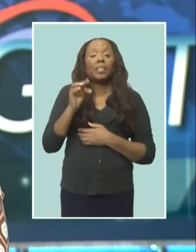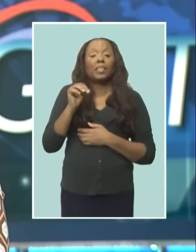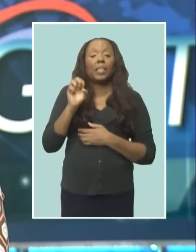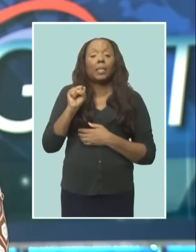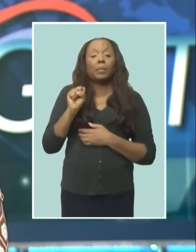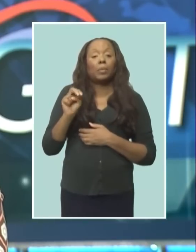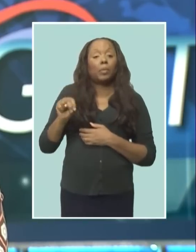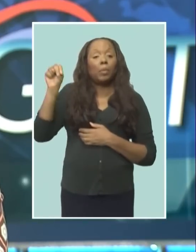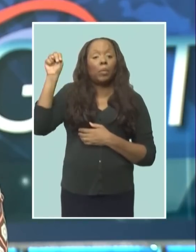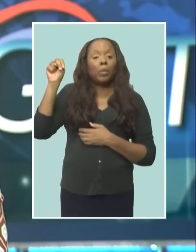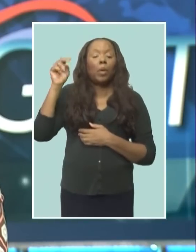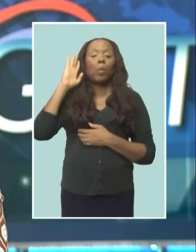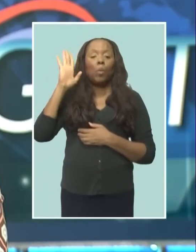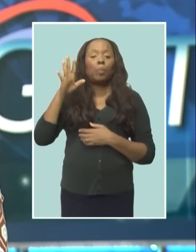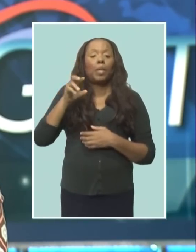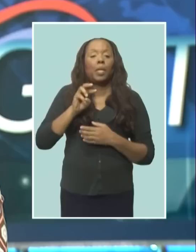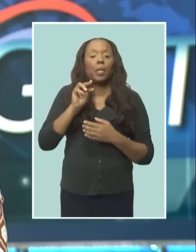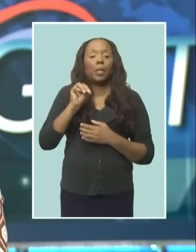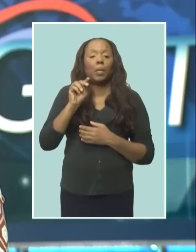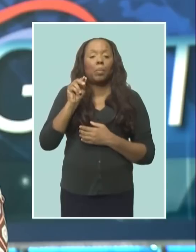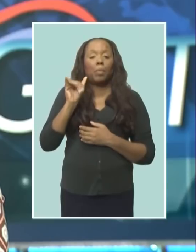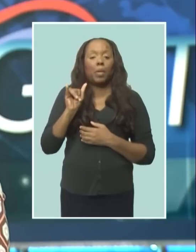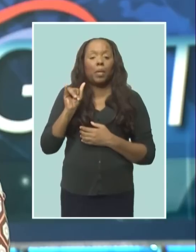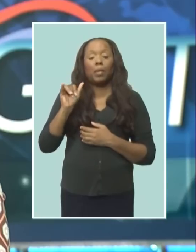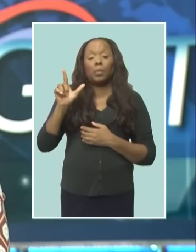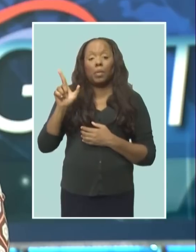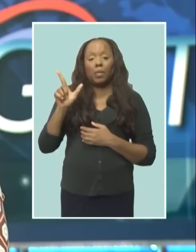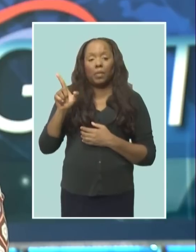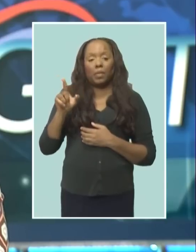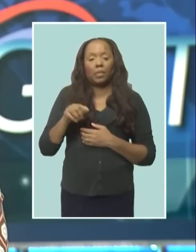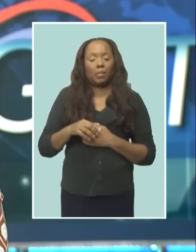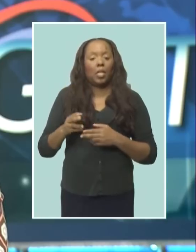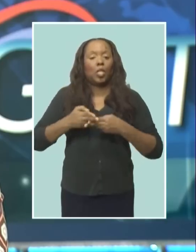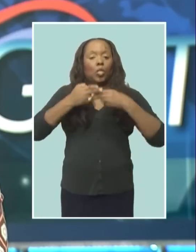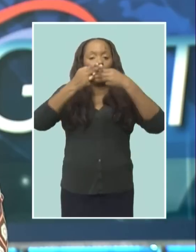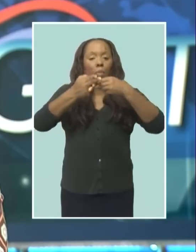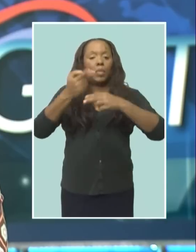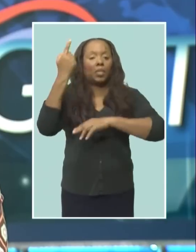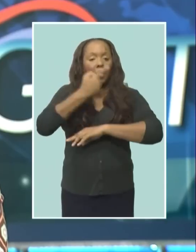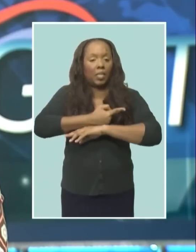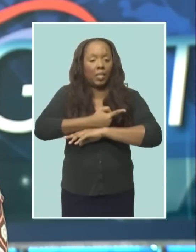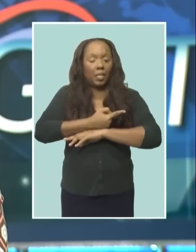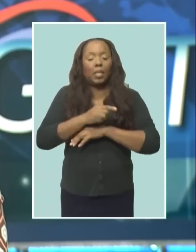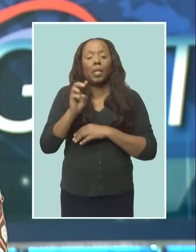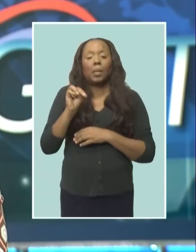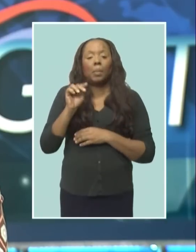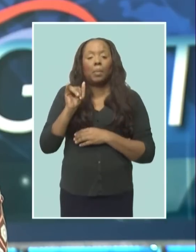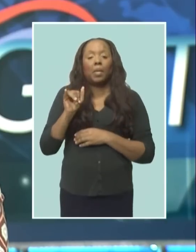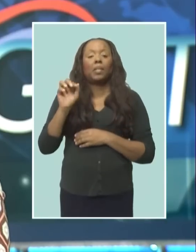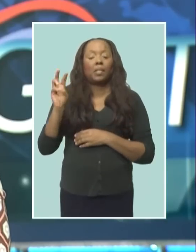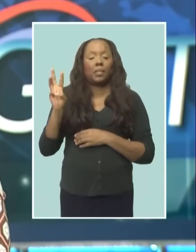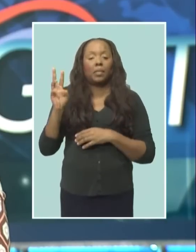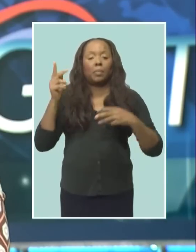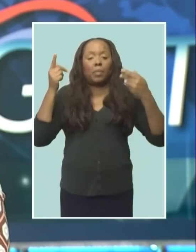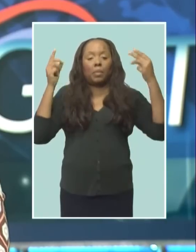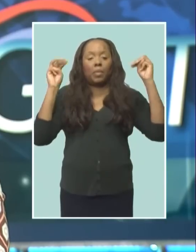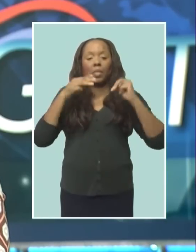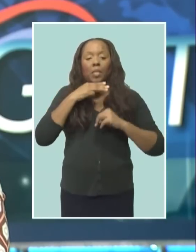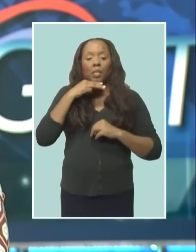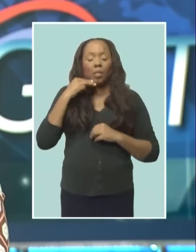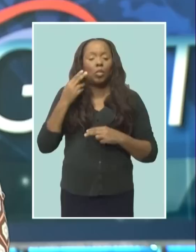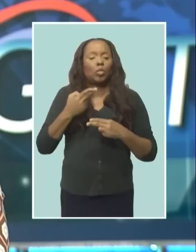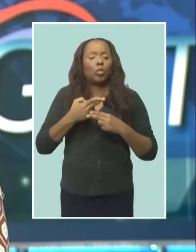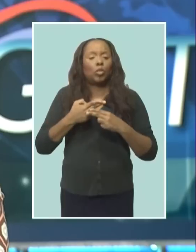21st, with nomination day set for May 6th. The announcement has been made by Prime Minister Mia Motley. In a